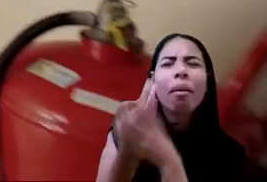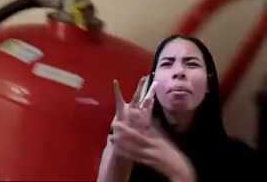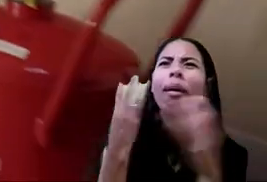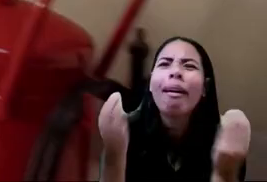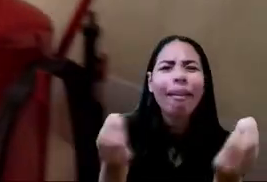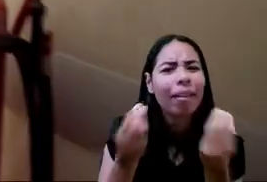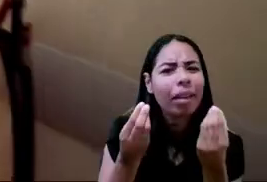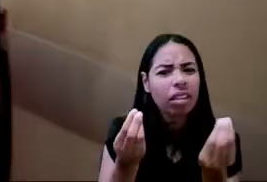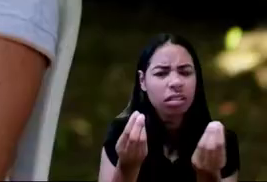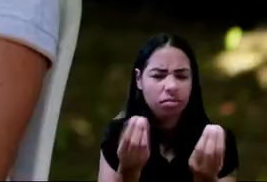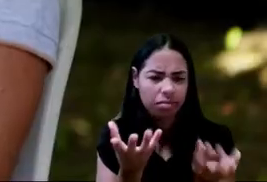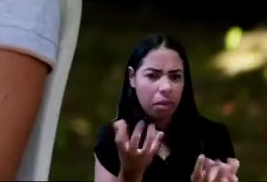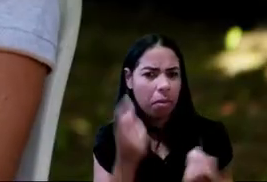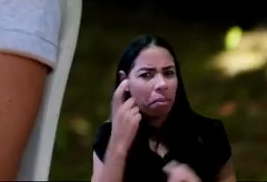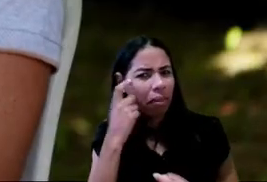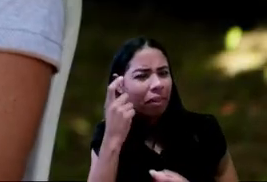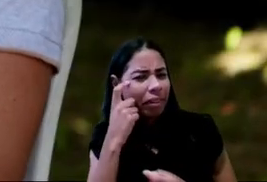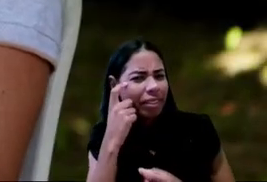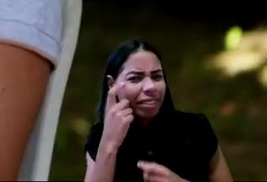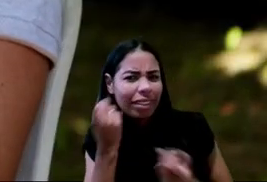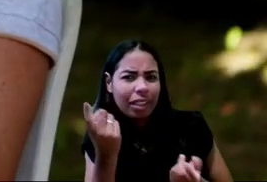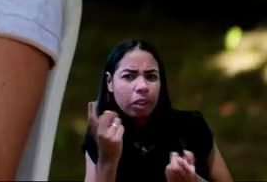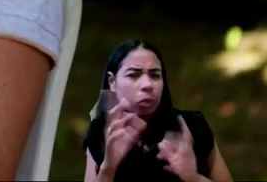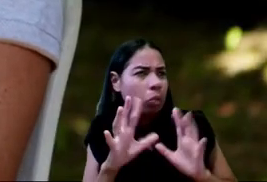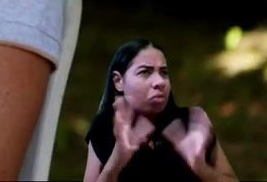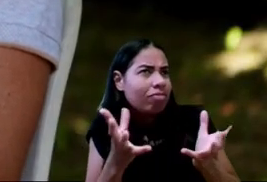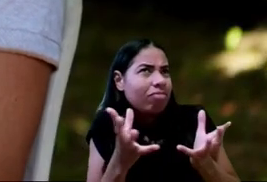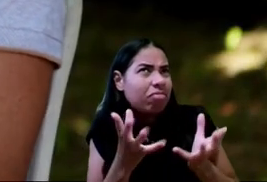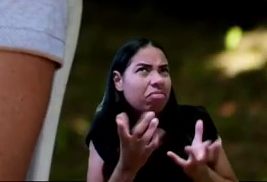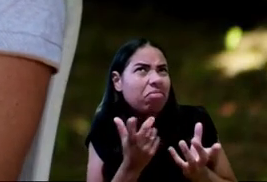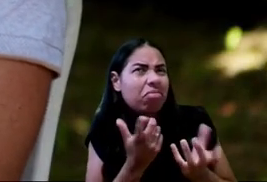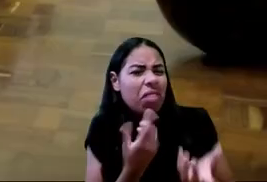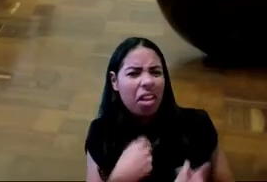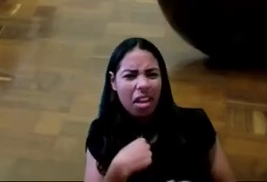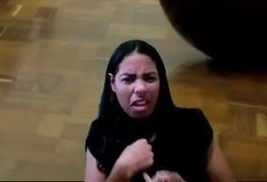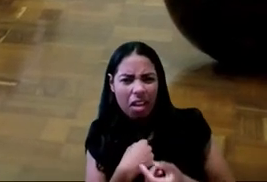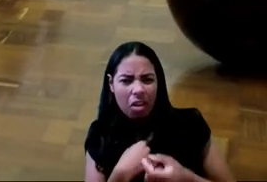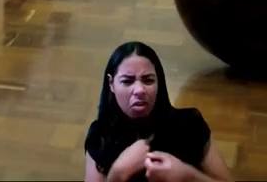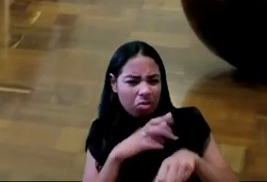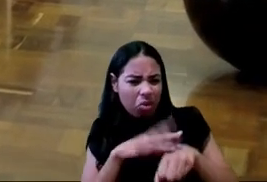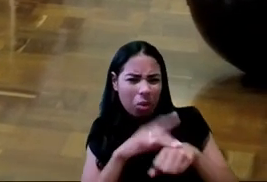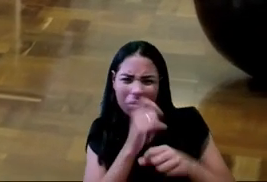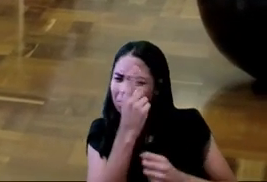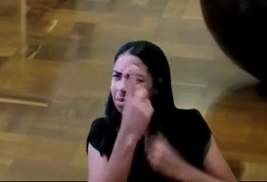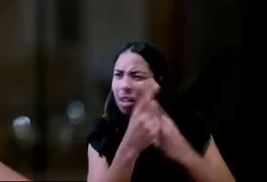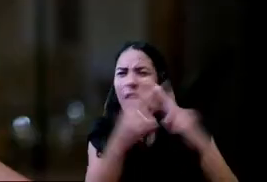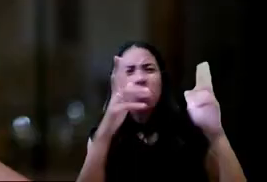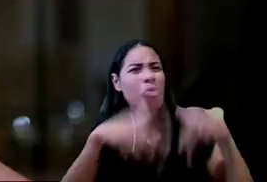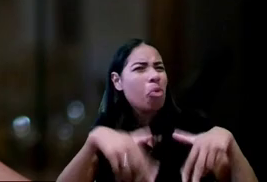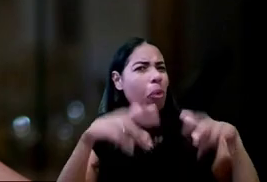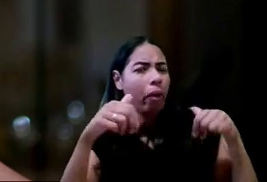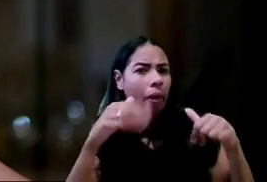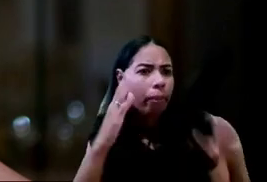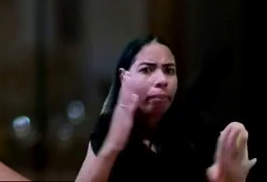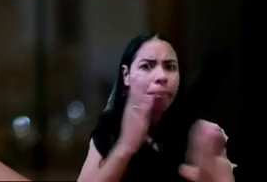family? You expect everything, but not a rare